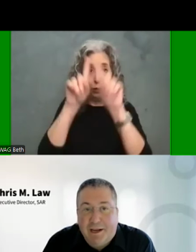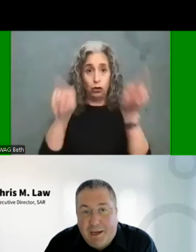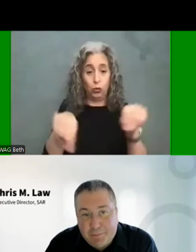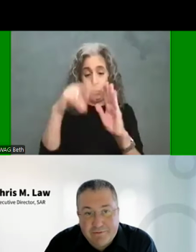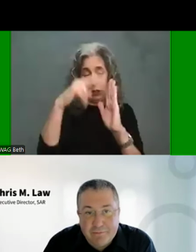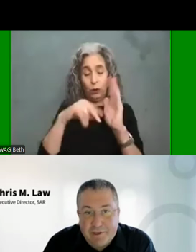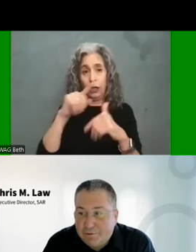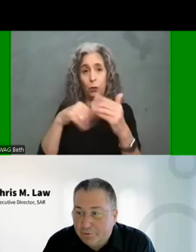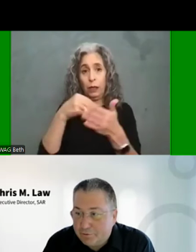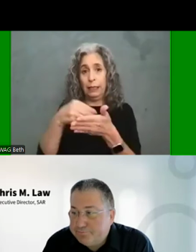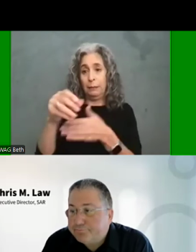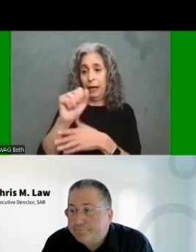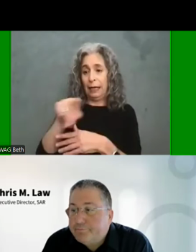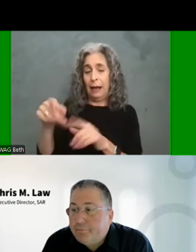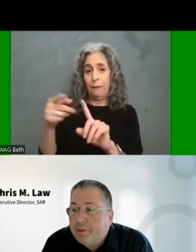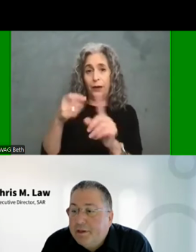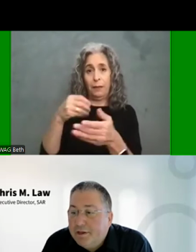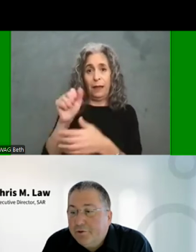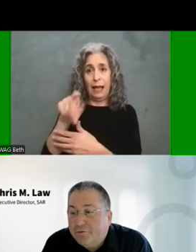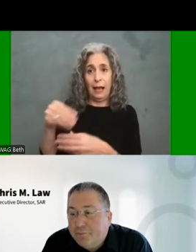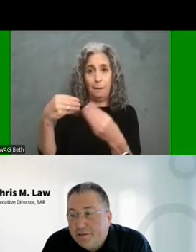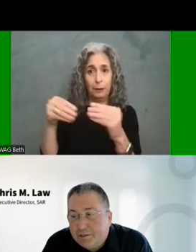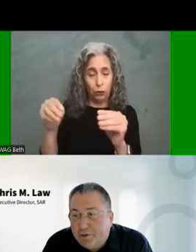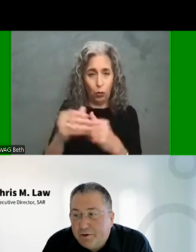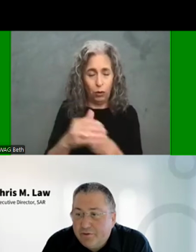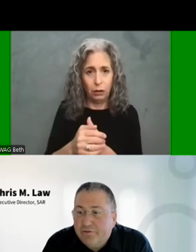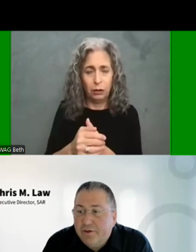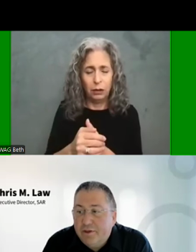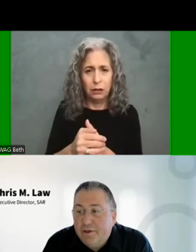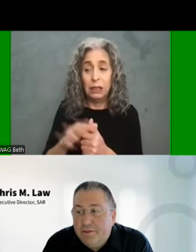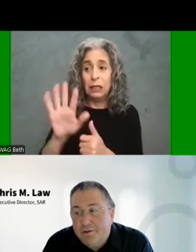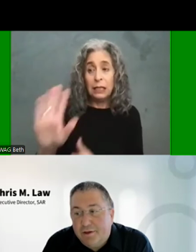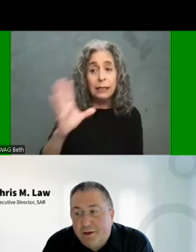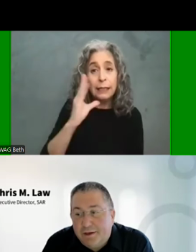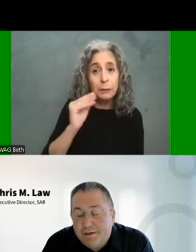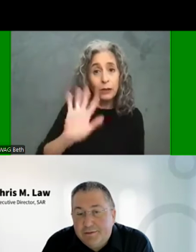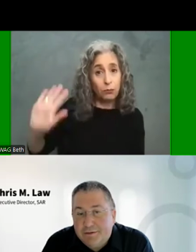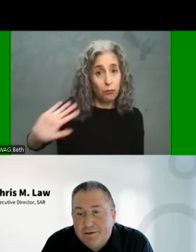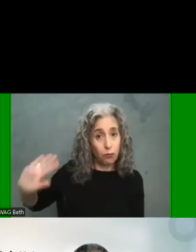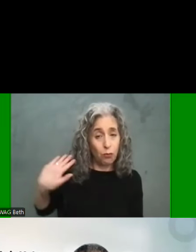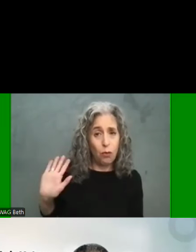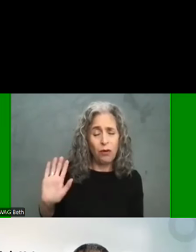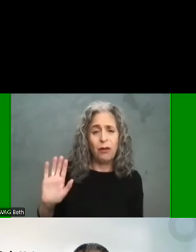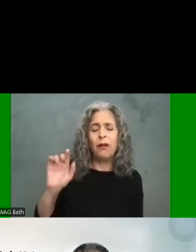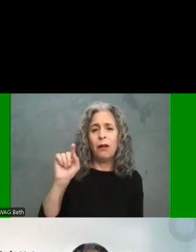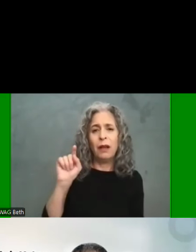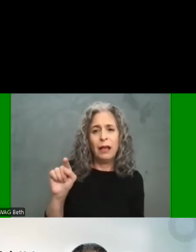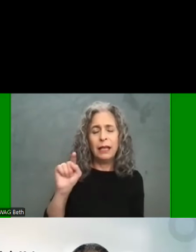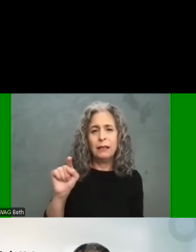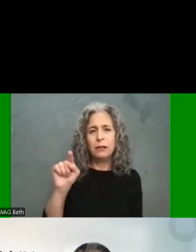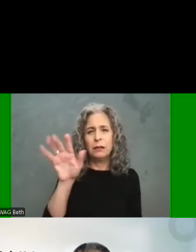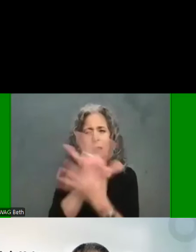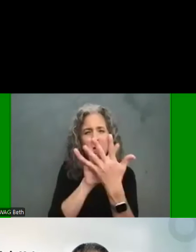he's buying an app from the App Store, he knows from past experience that his